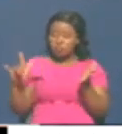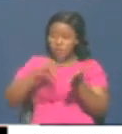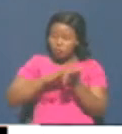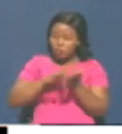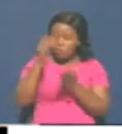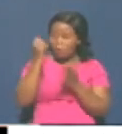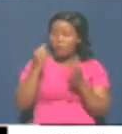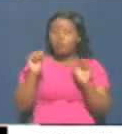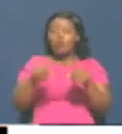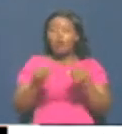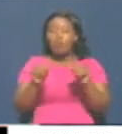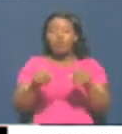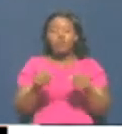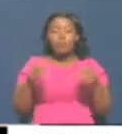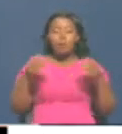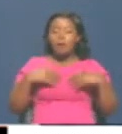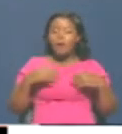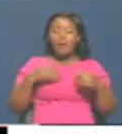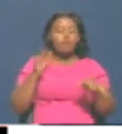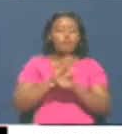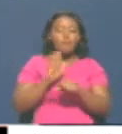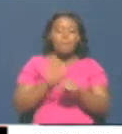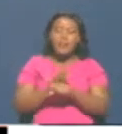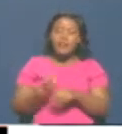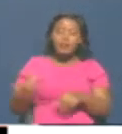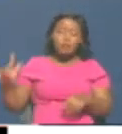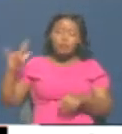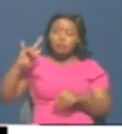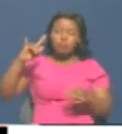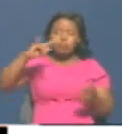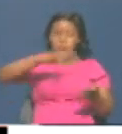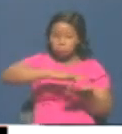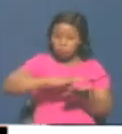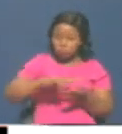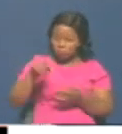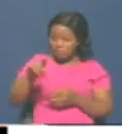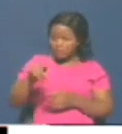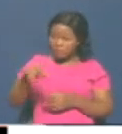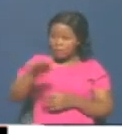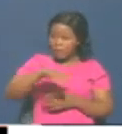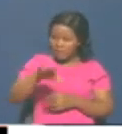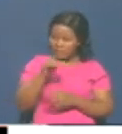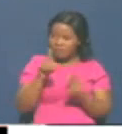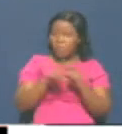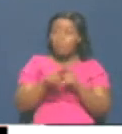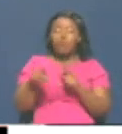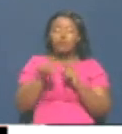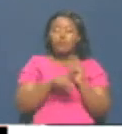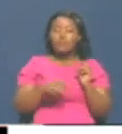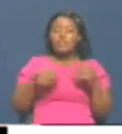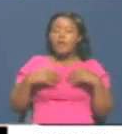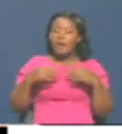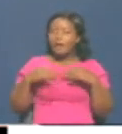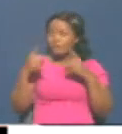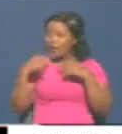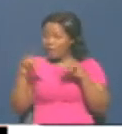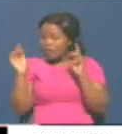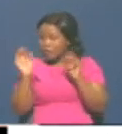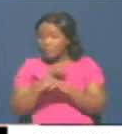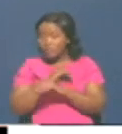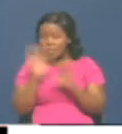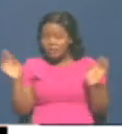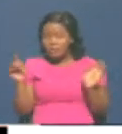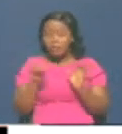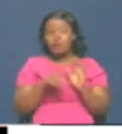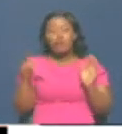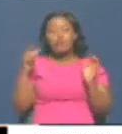bigger planes to come into the Diani airport. And we made it very clear, can we have the name